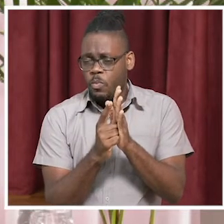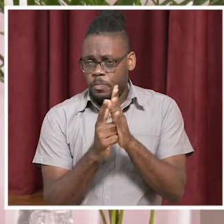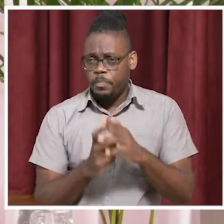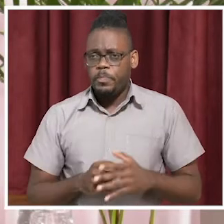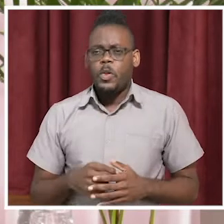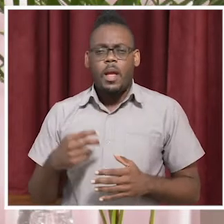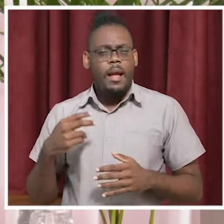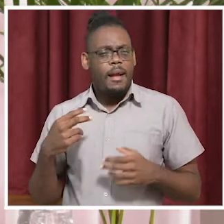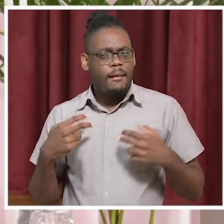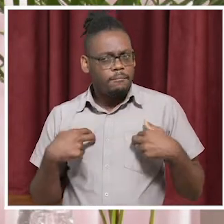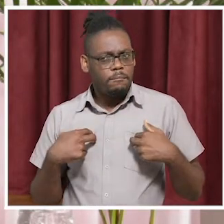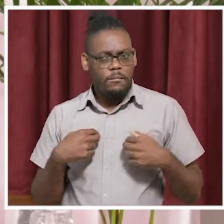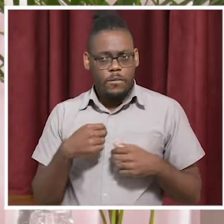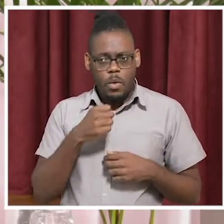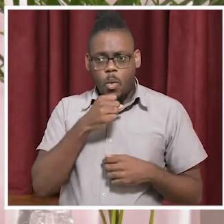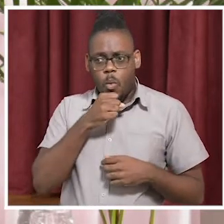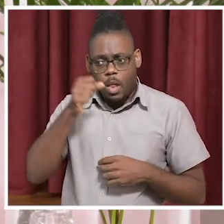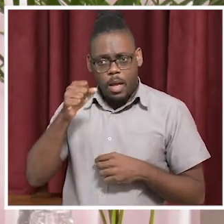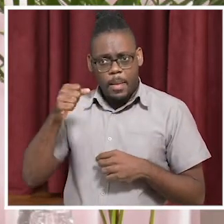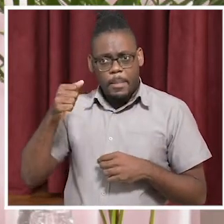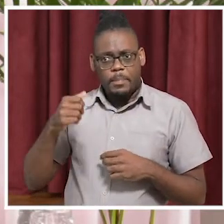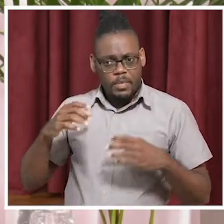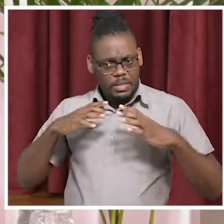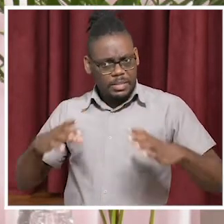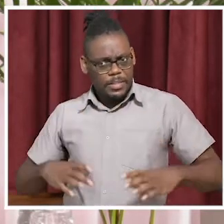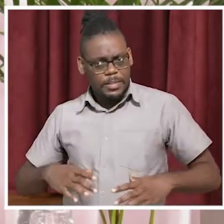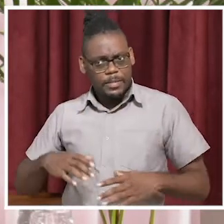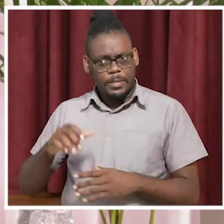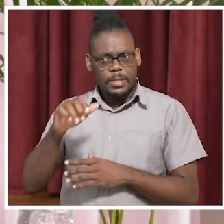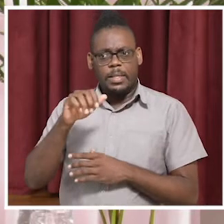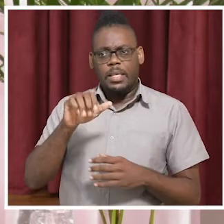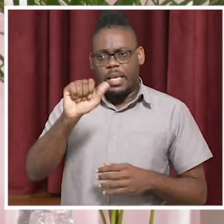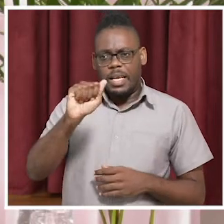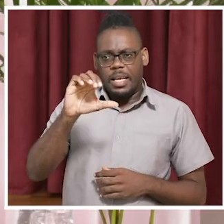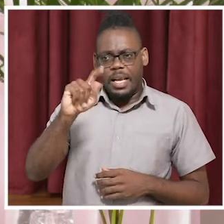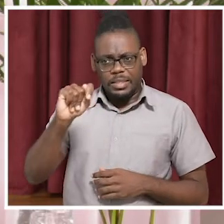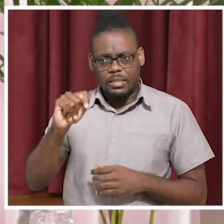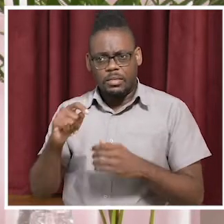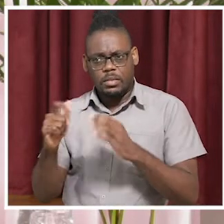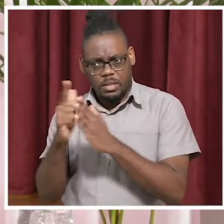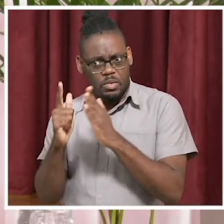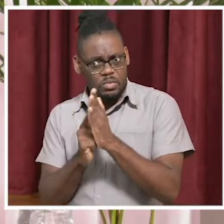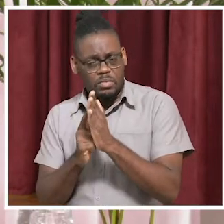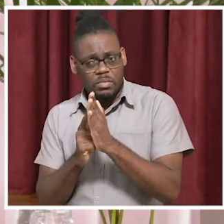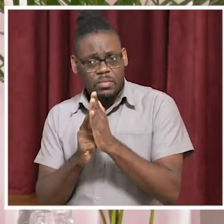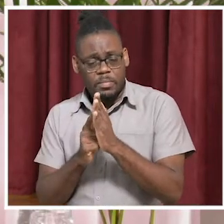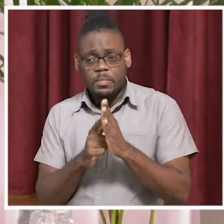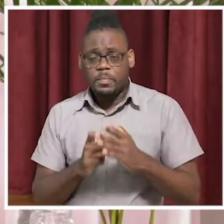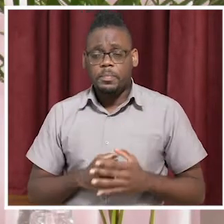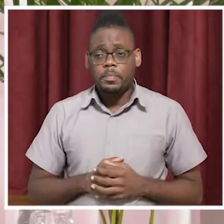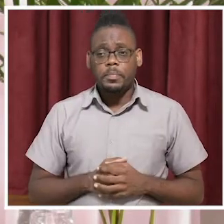which guides and manages the Senior Citizens Pension and the Public Assistance Act. Right. So the criteria